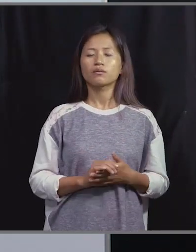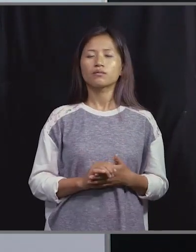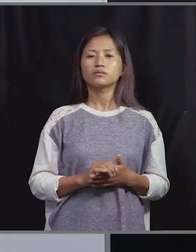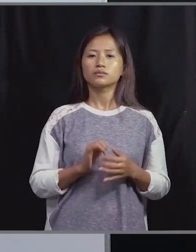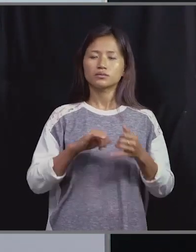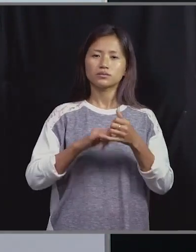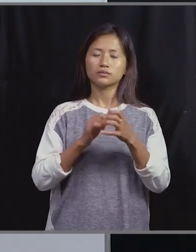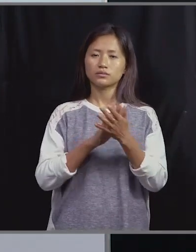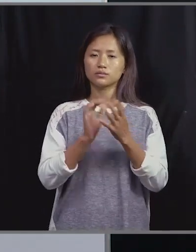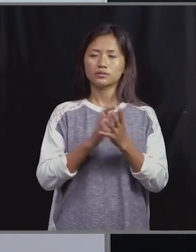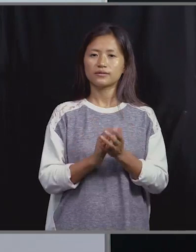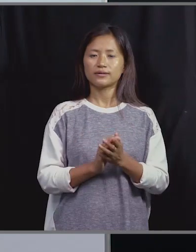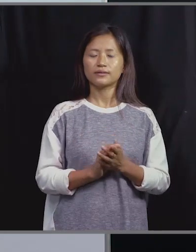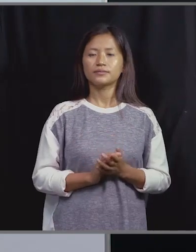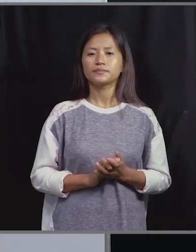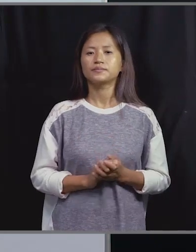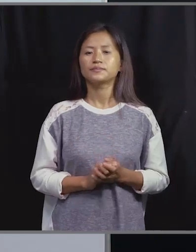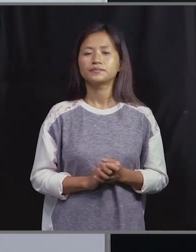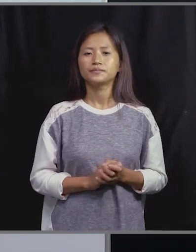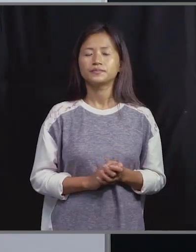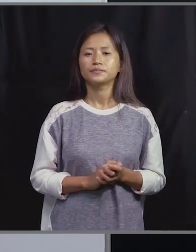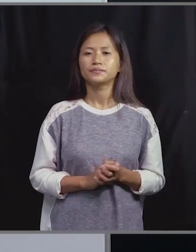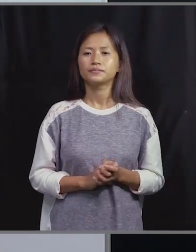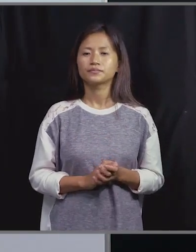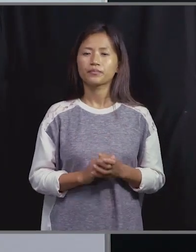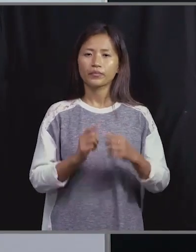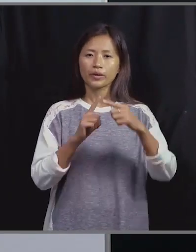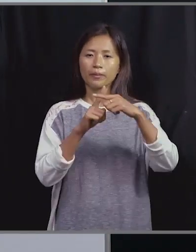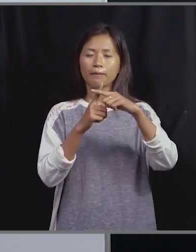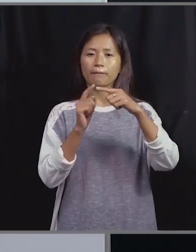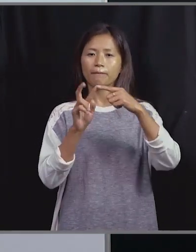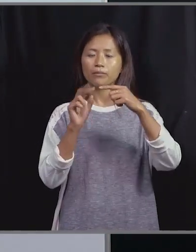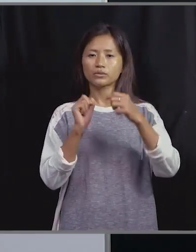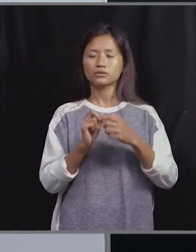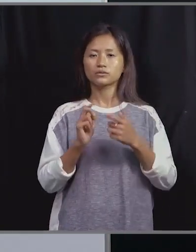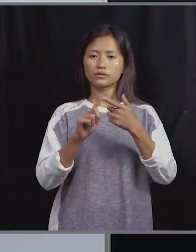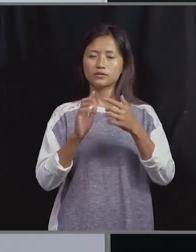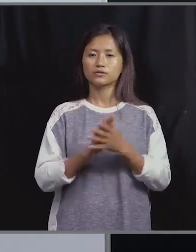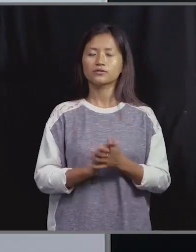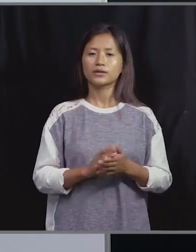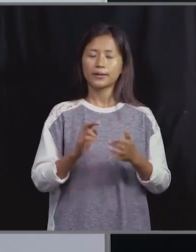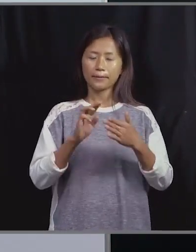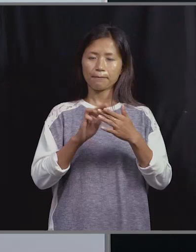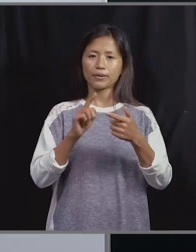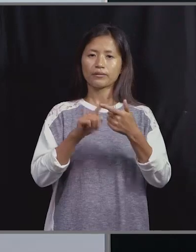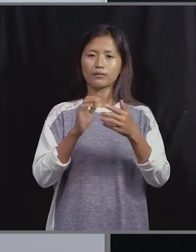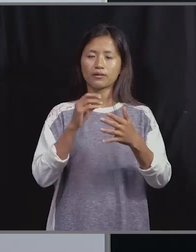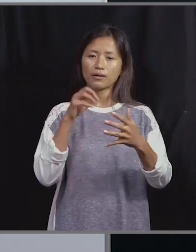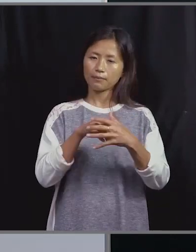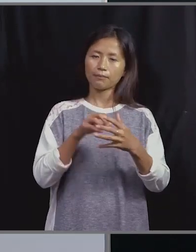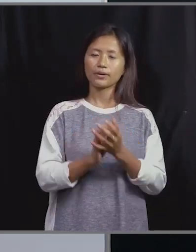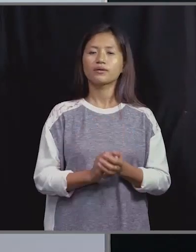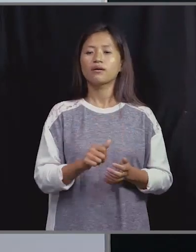Santal rebellion failed, yet the positive impact or the merit of this Santal rebellion was